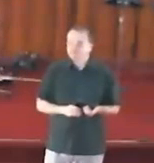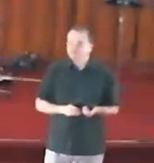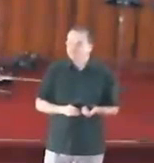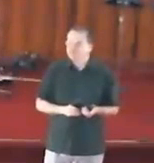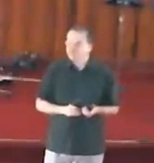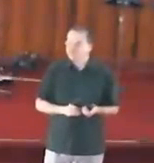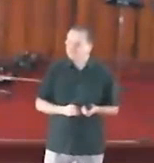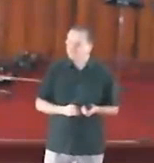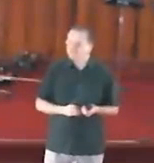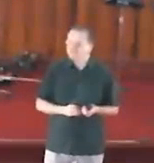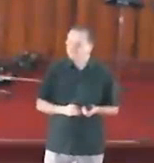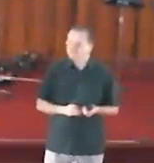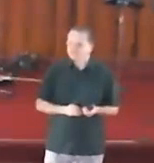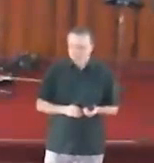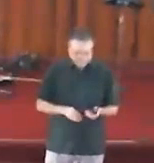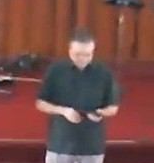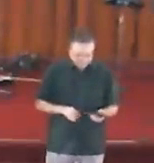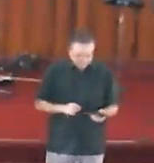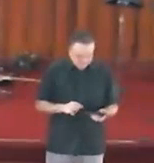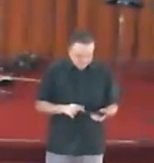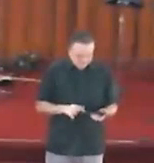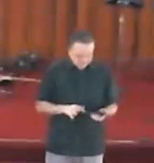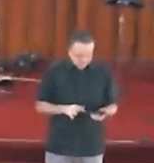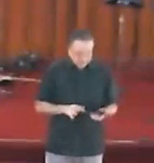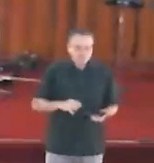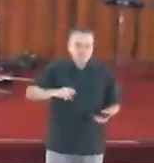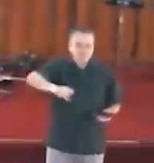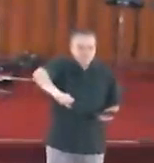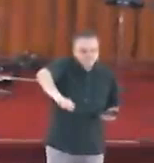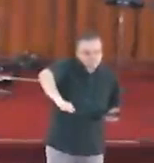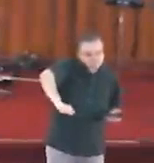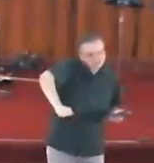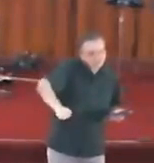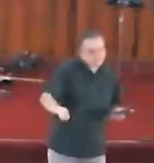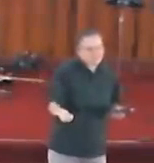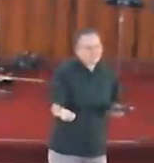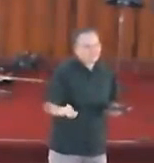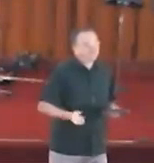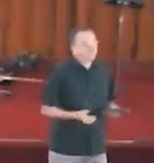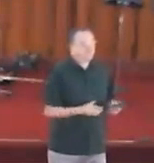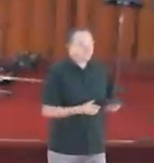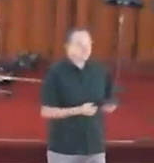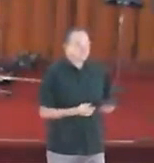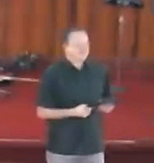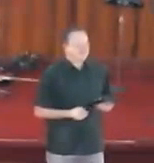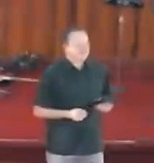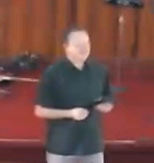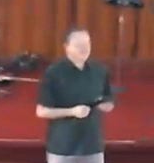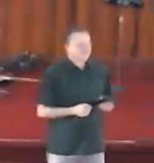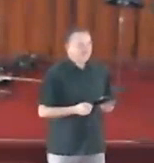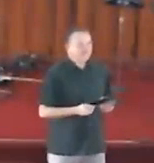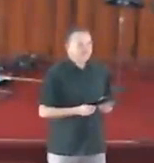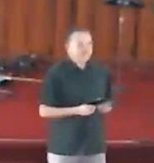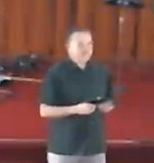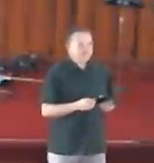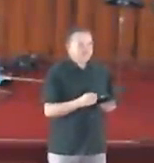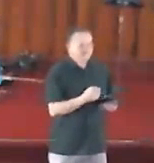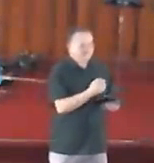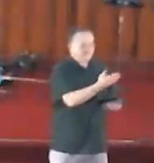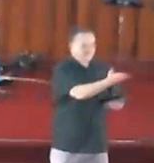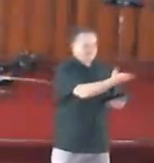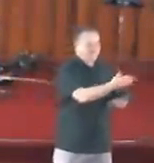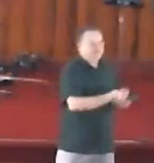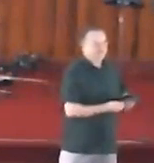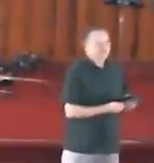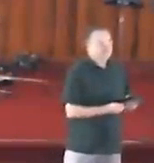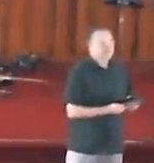las personas. I don't want to be rejected by people. Prefiero cerrar el canal. I prefer to close